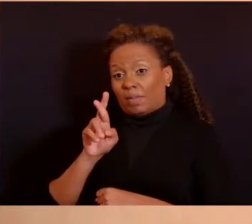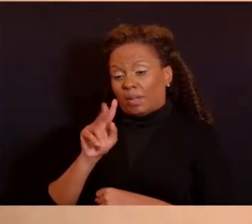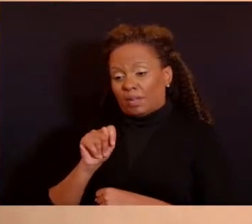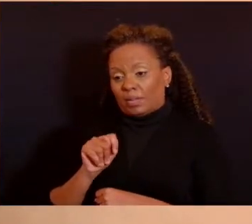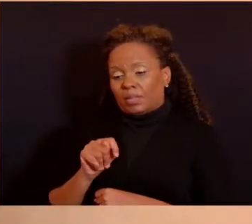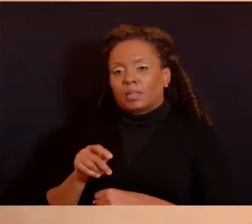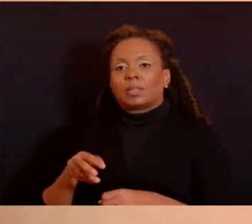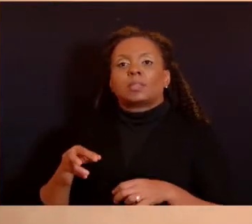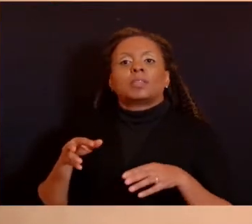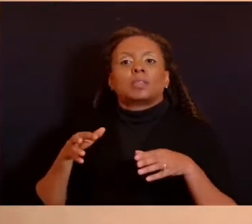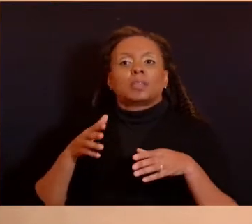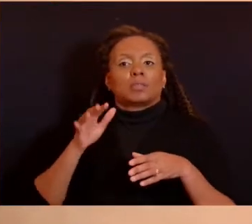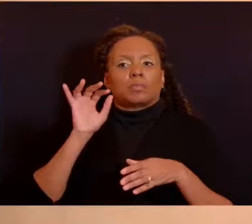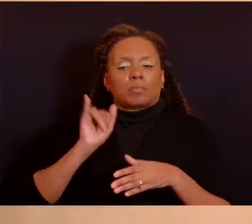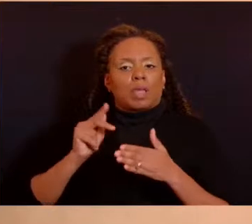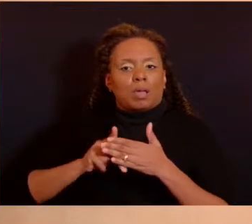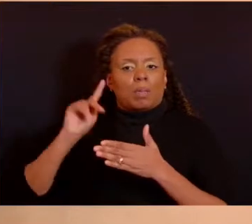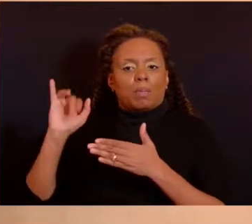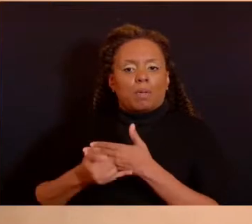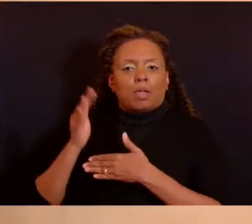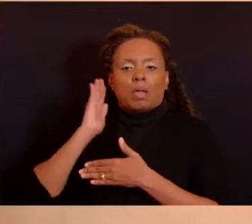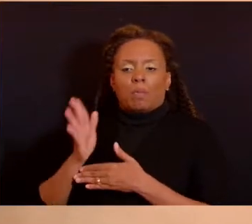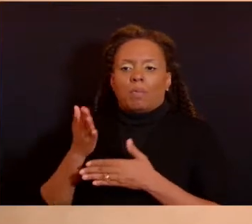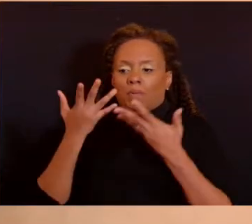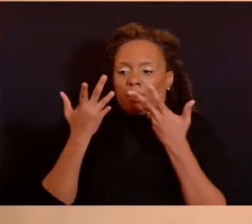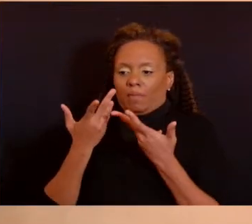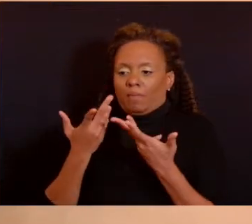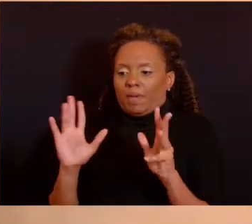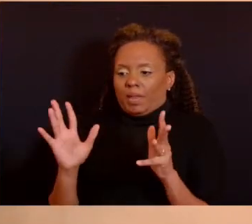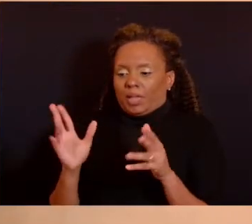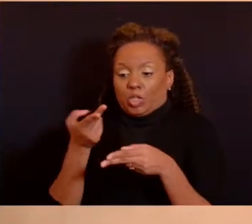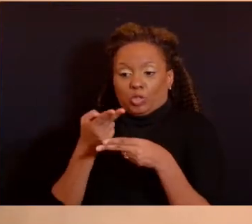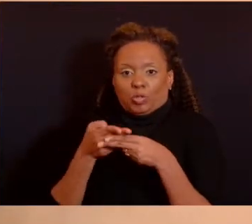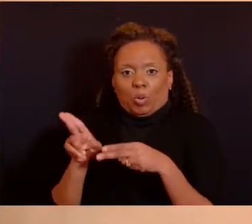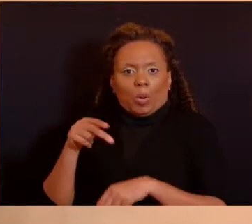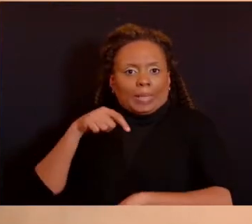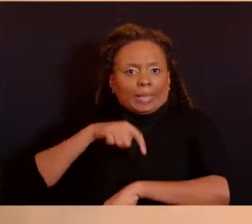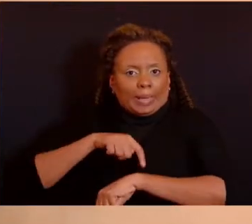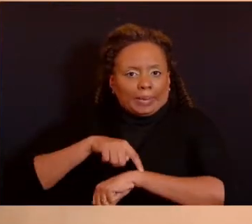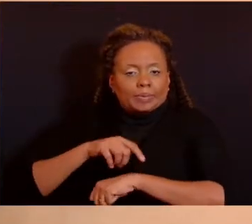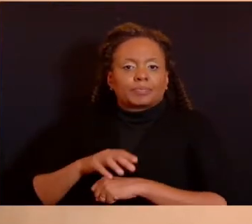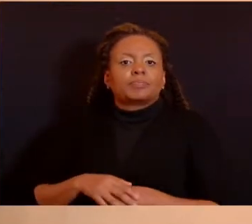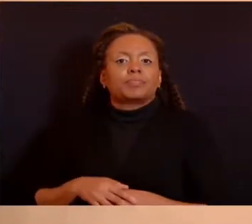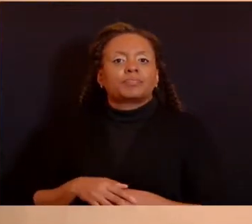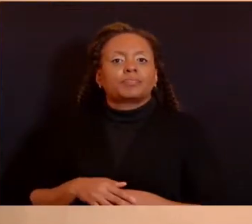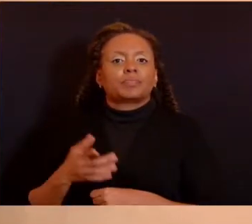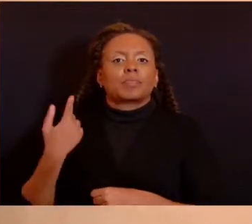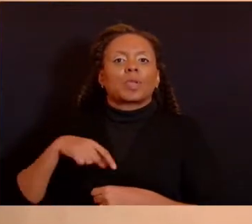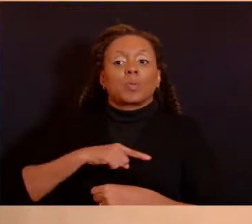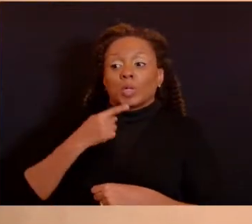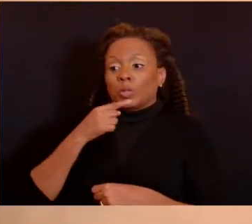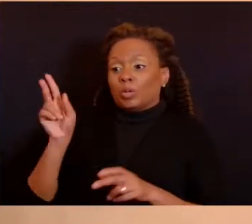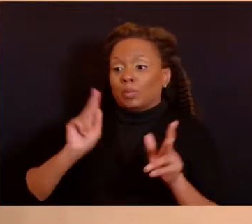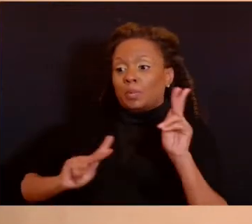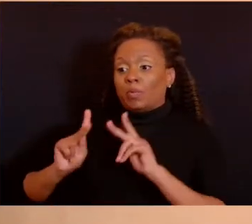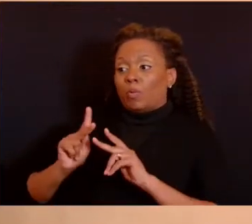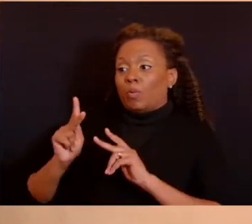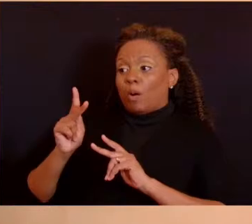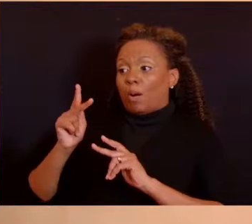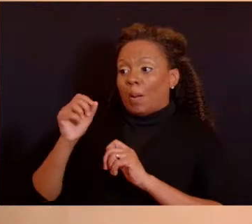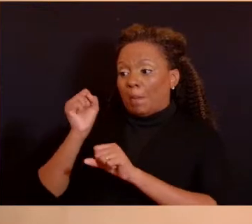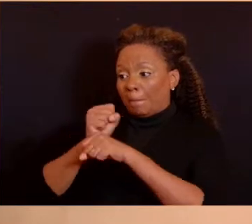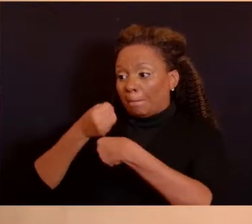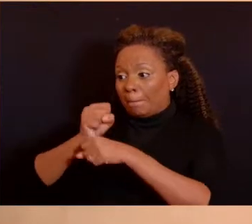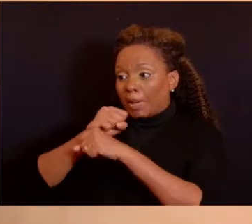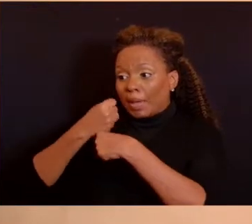We expect to have the project completed in the shortest time possible. We've given a clear mandate to the contractors to get to work around the